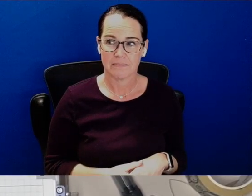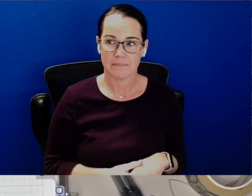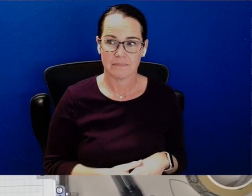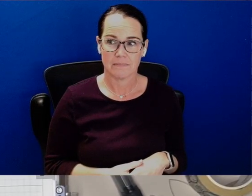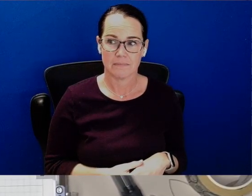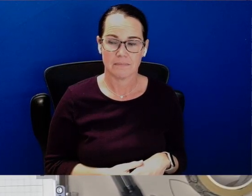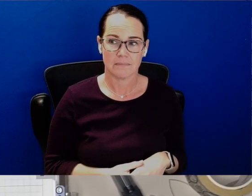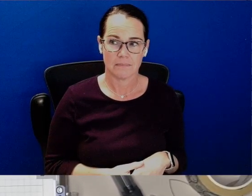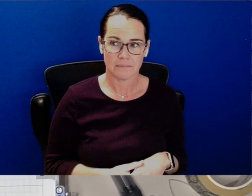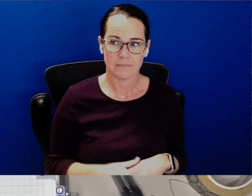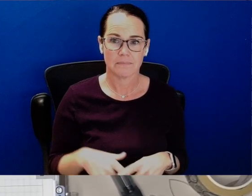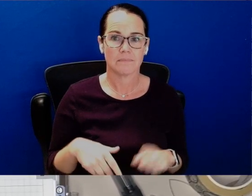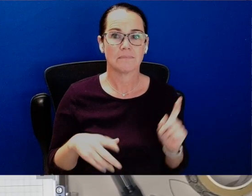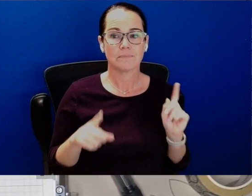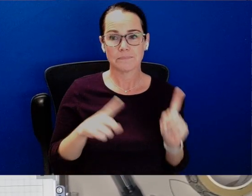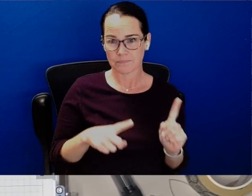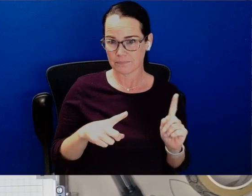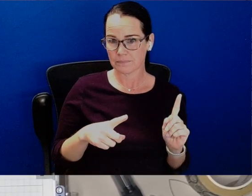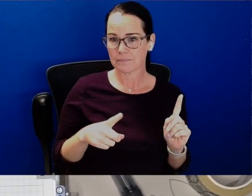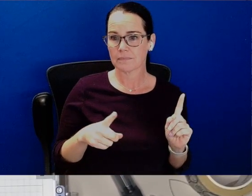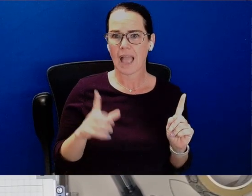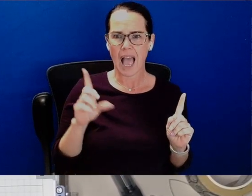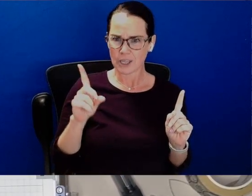I do have some fun plans.